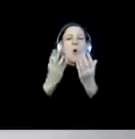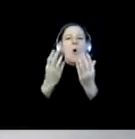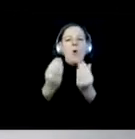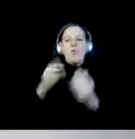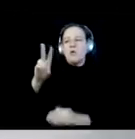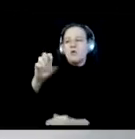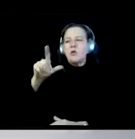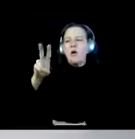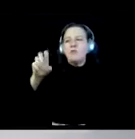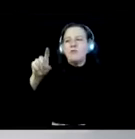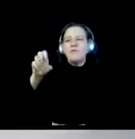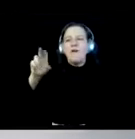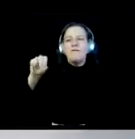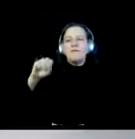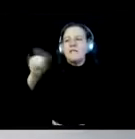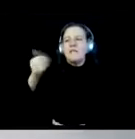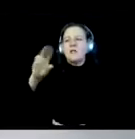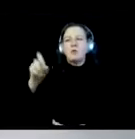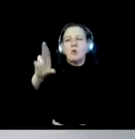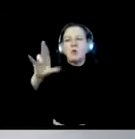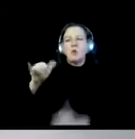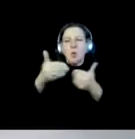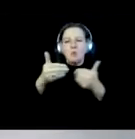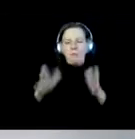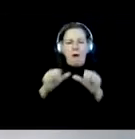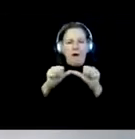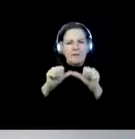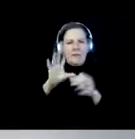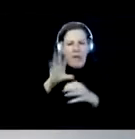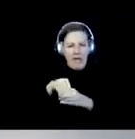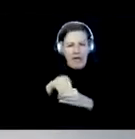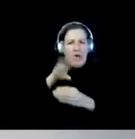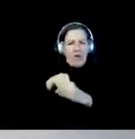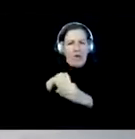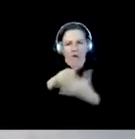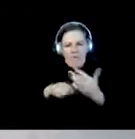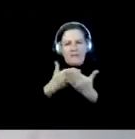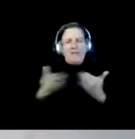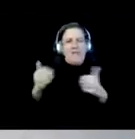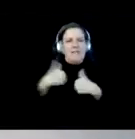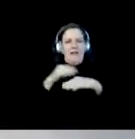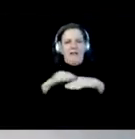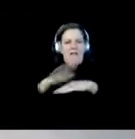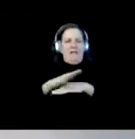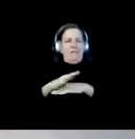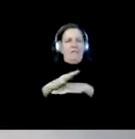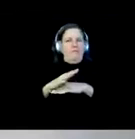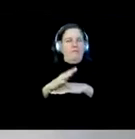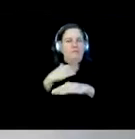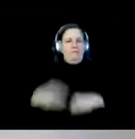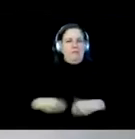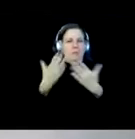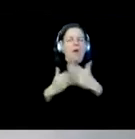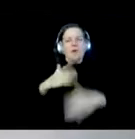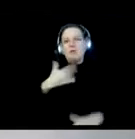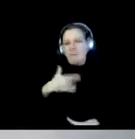this continued engagement with objects that have affective qualities that inspire some kind of feeling in us. And I'm wondering, since